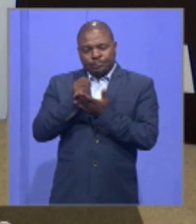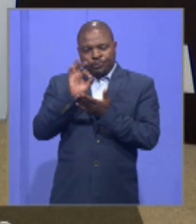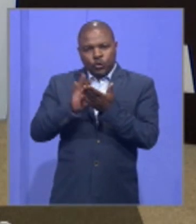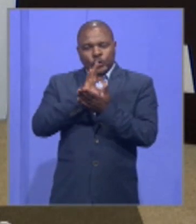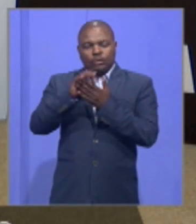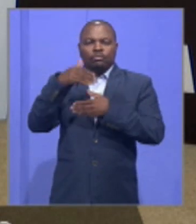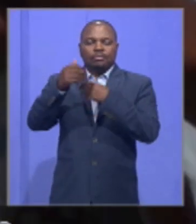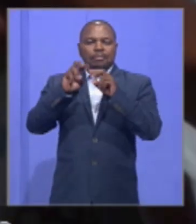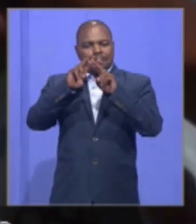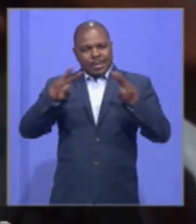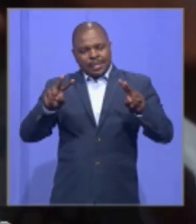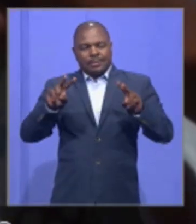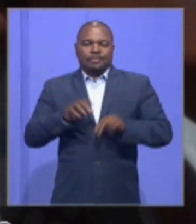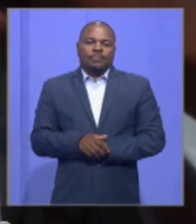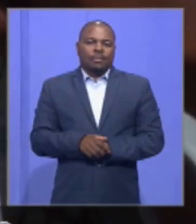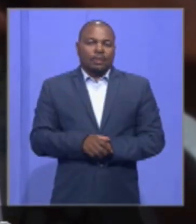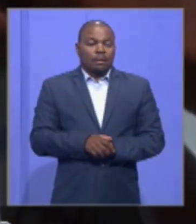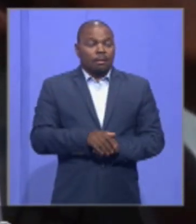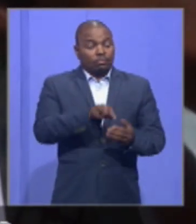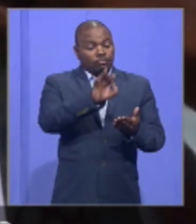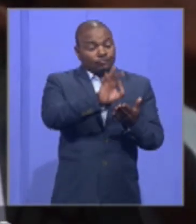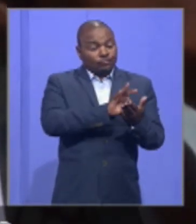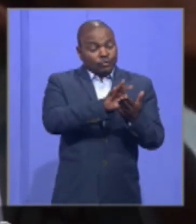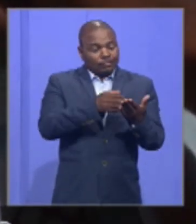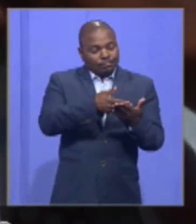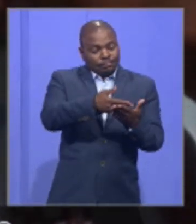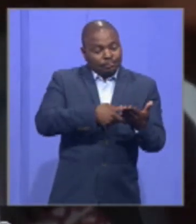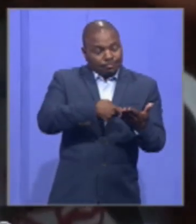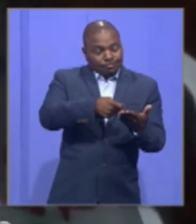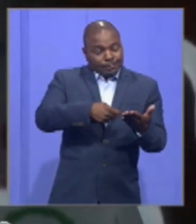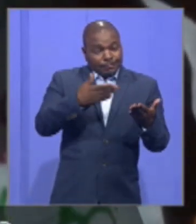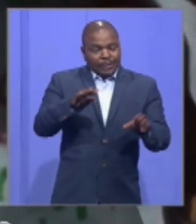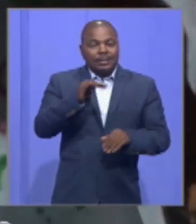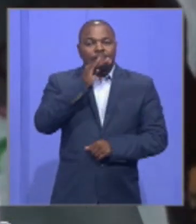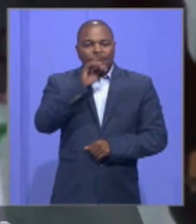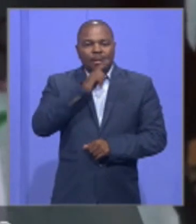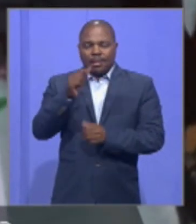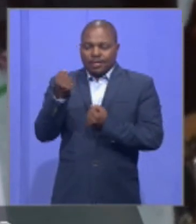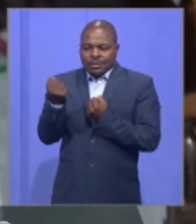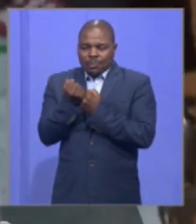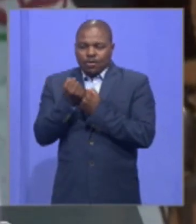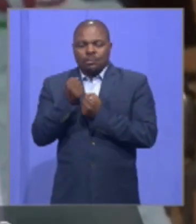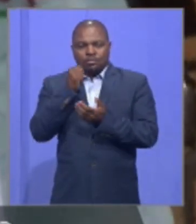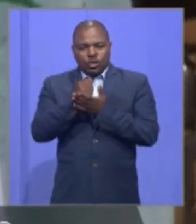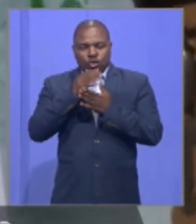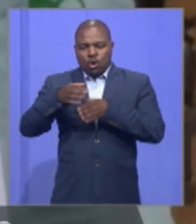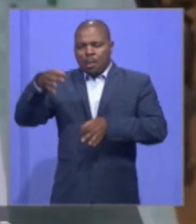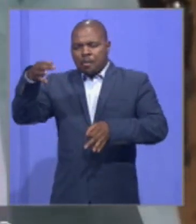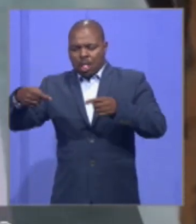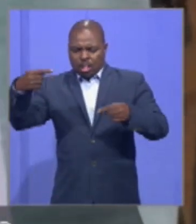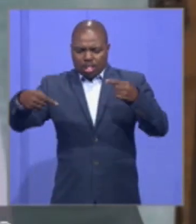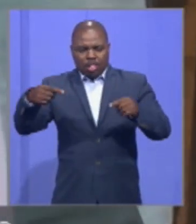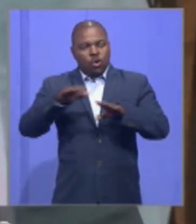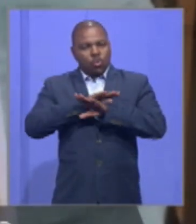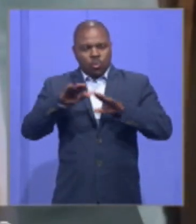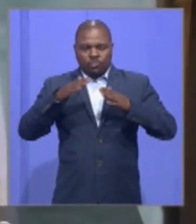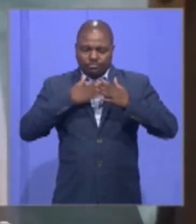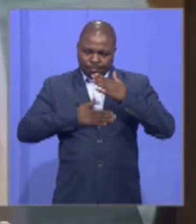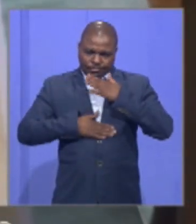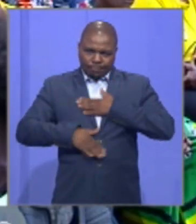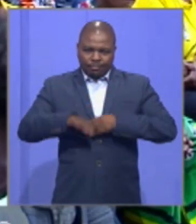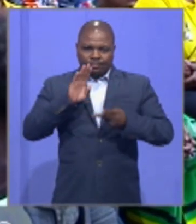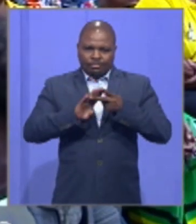ebile di sa gobelele. Fa ba saena lekwalo leo ba tla ba ikana go tshegetsa itshokelano ya sepolotiki le go fitlhelela maitlhomo